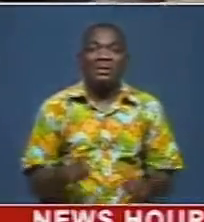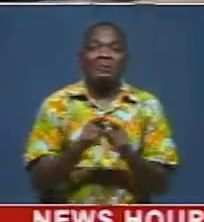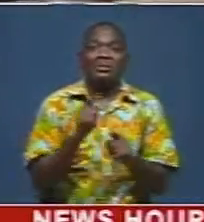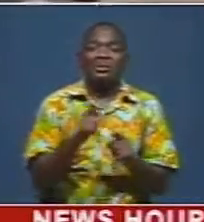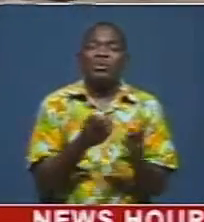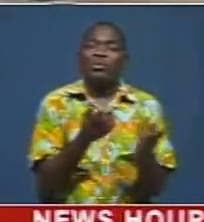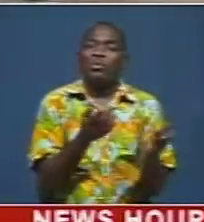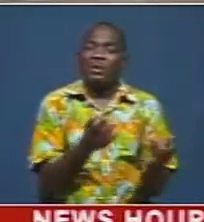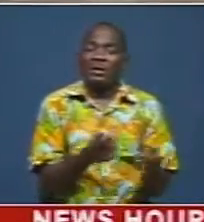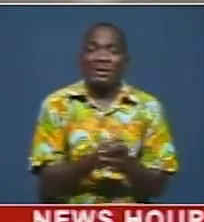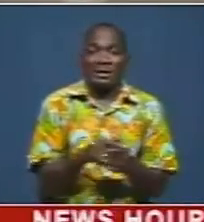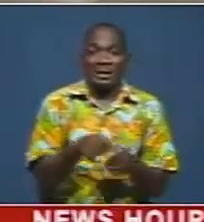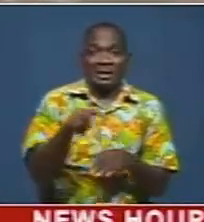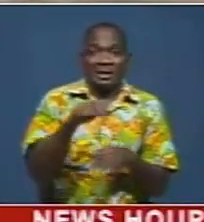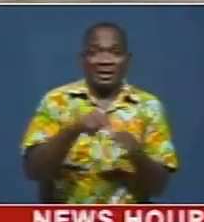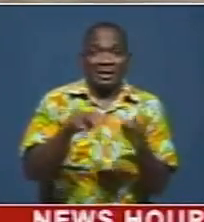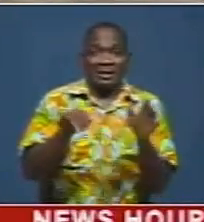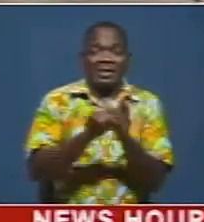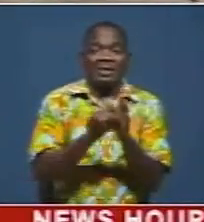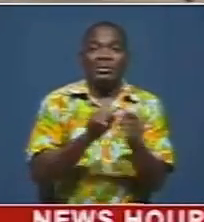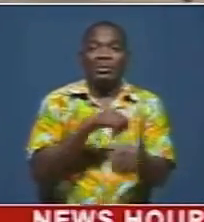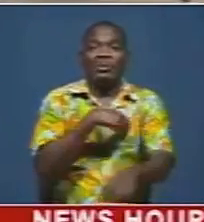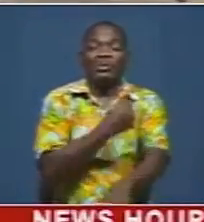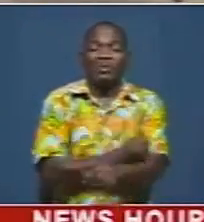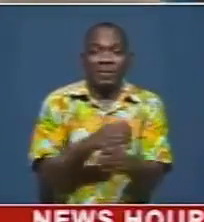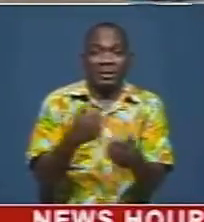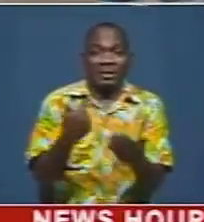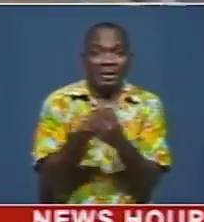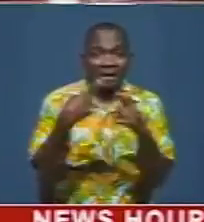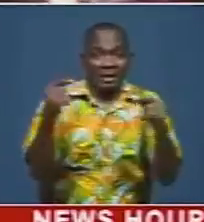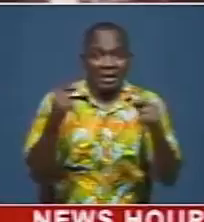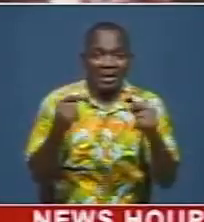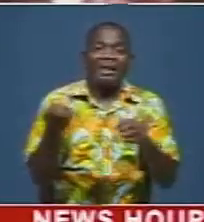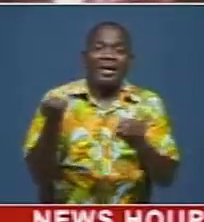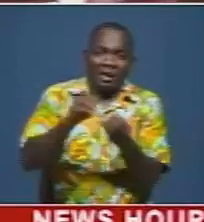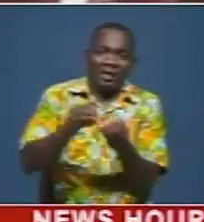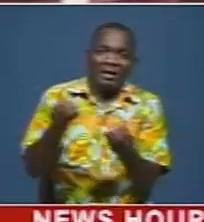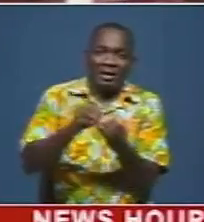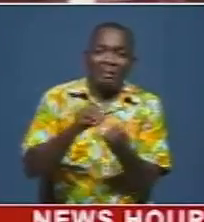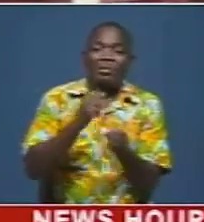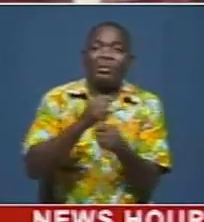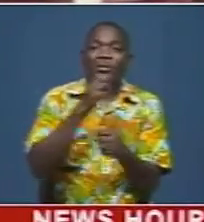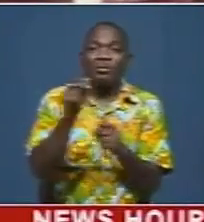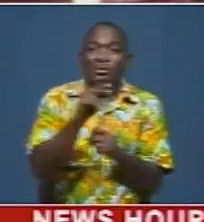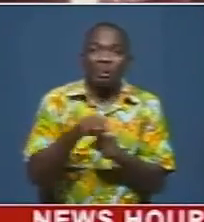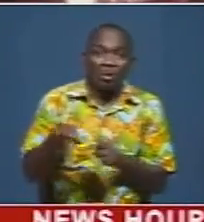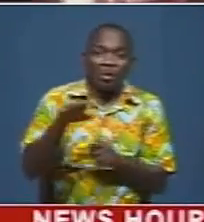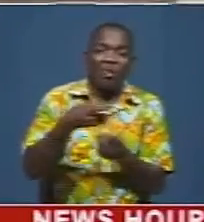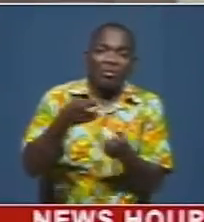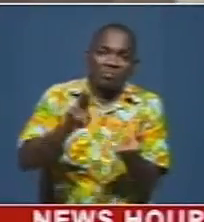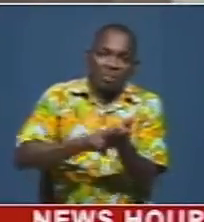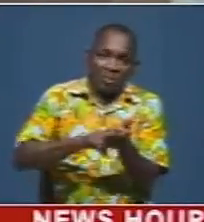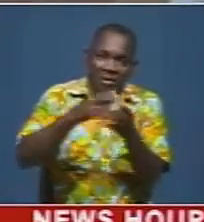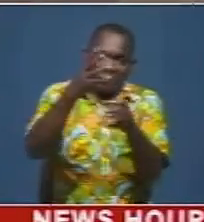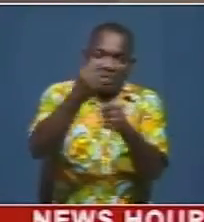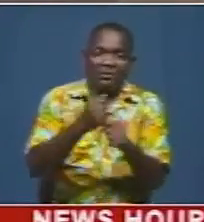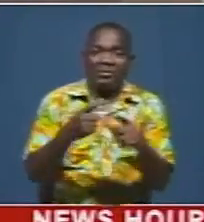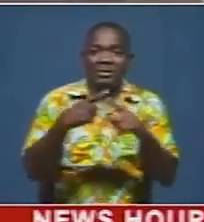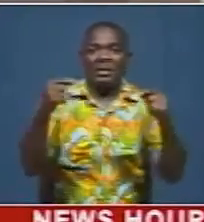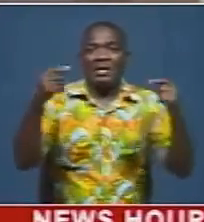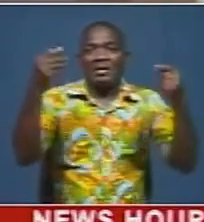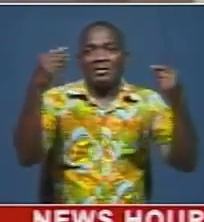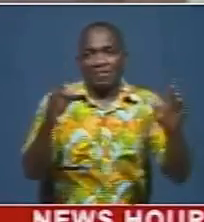to wait. The National Identification Authority is doing the mop-up to ensure that all eligible Ghanaians have the